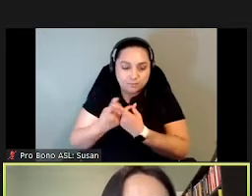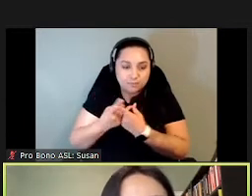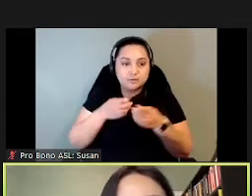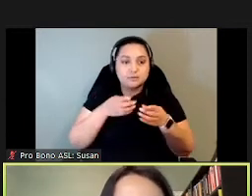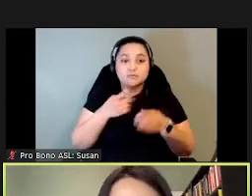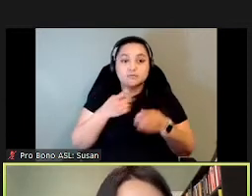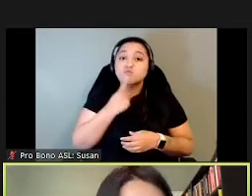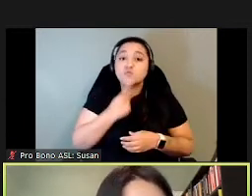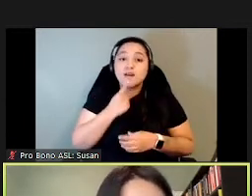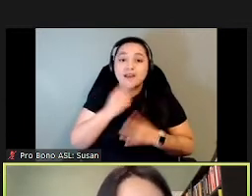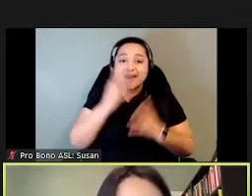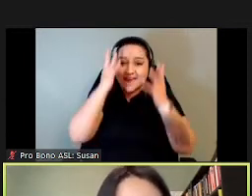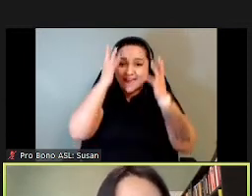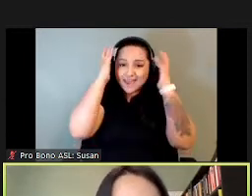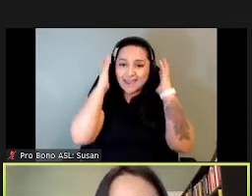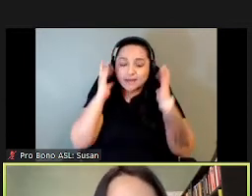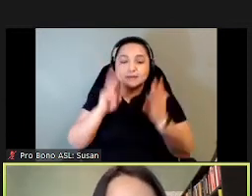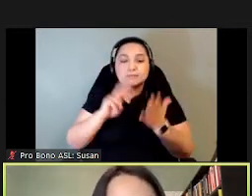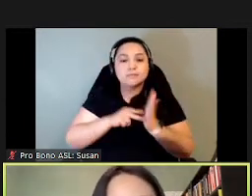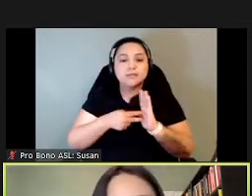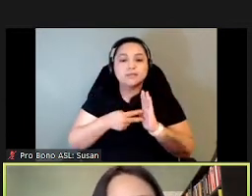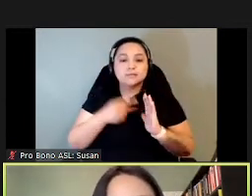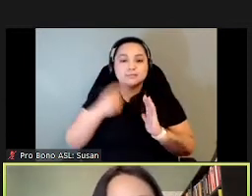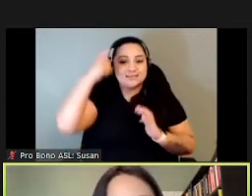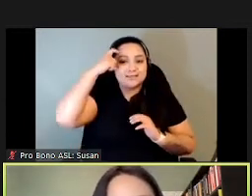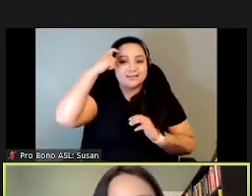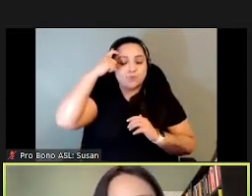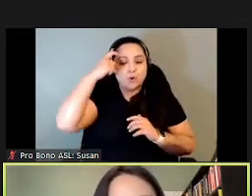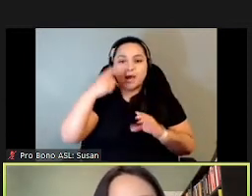that the brain is very, very, very active.